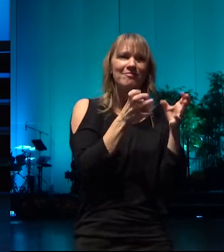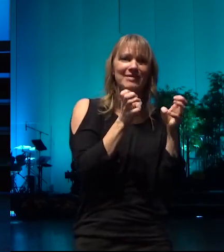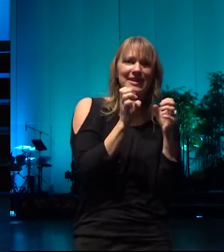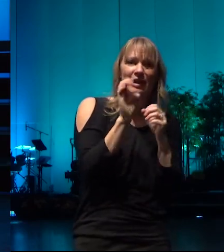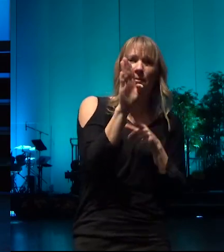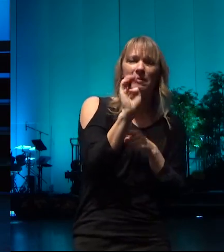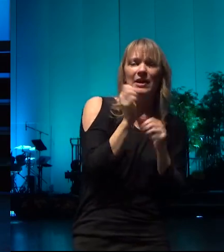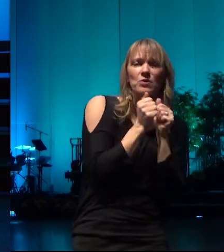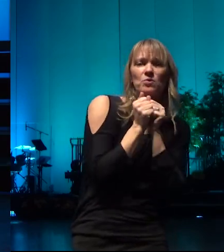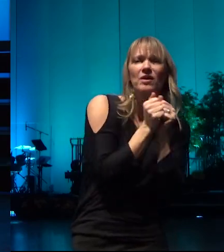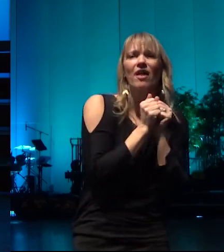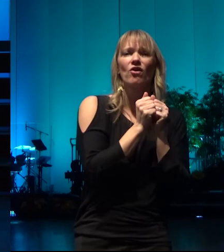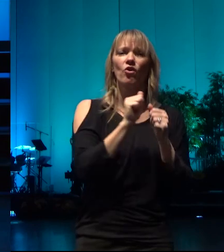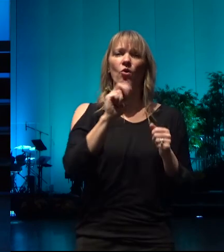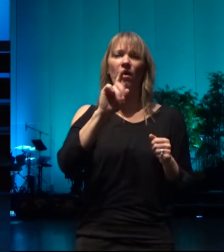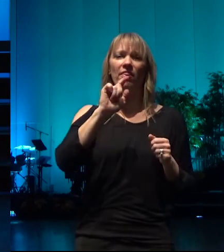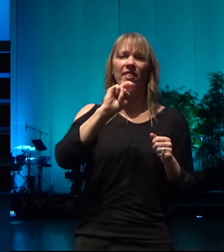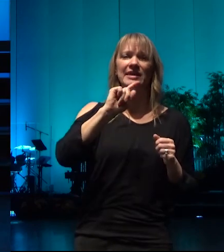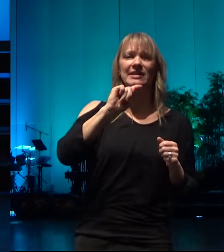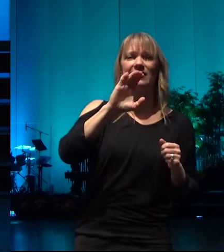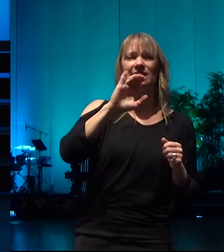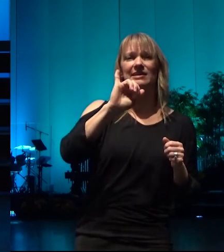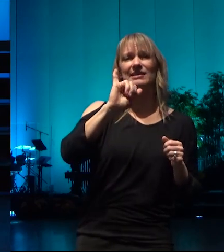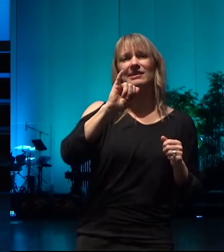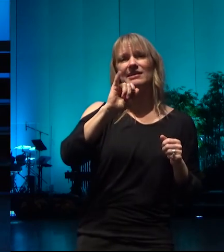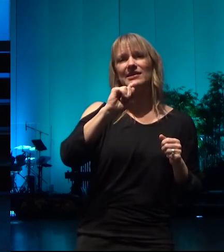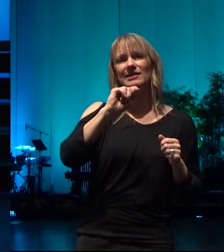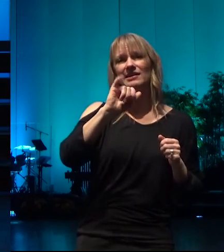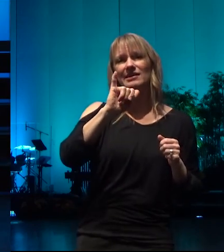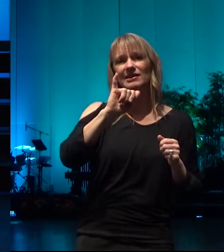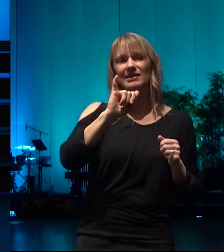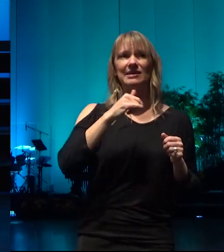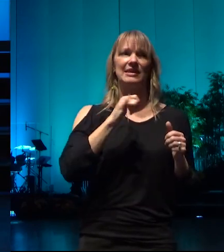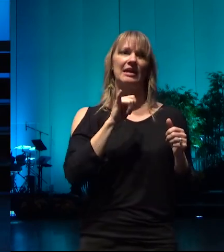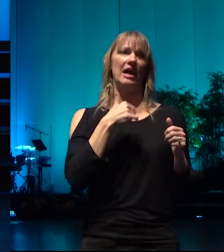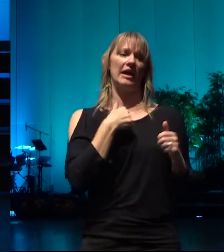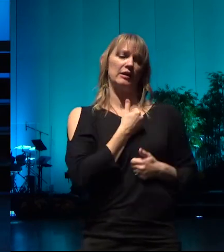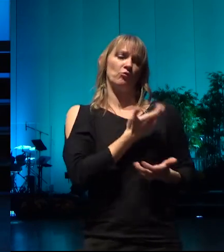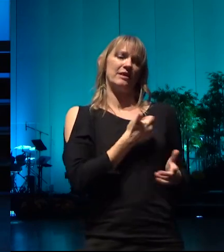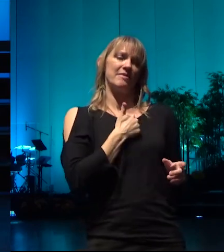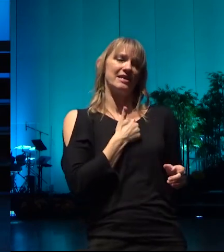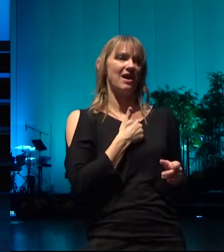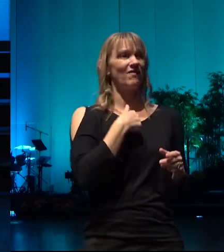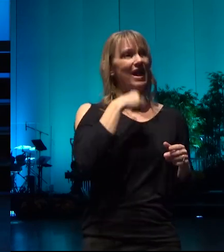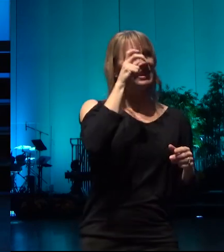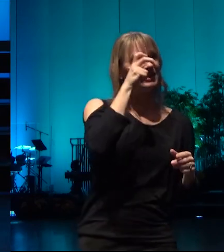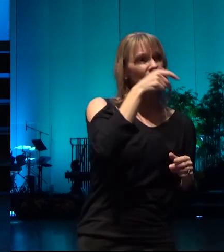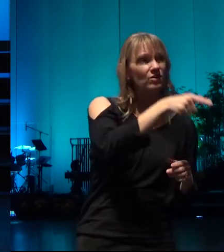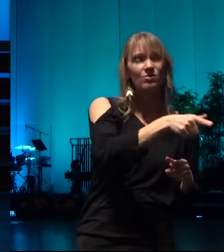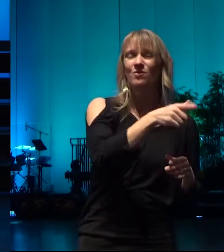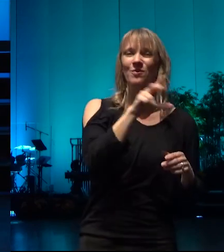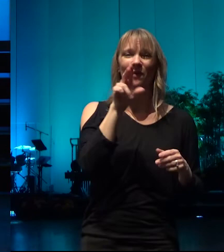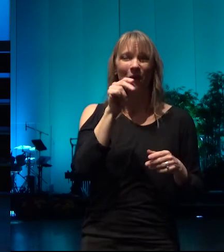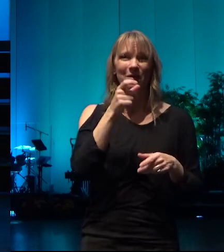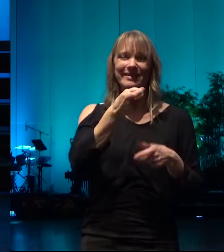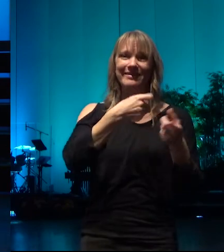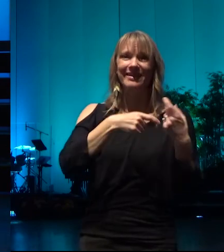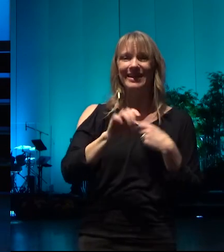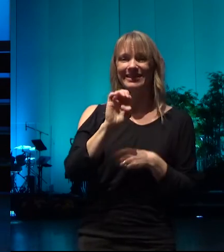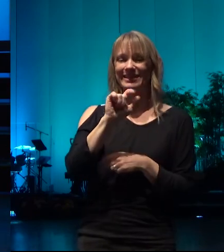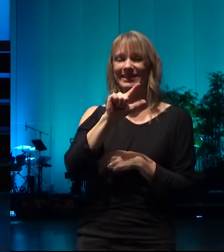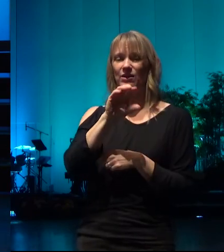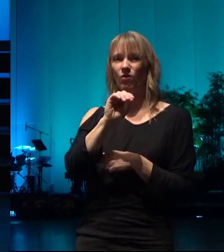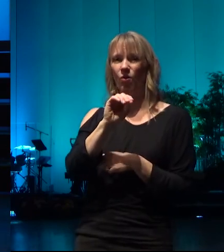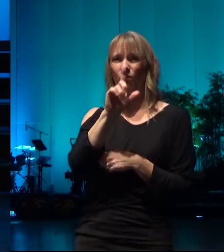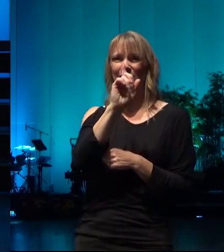together in a place of authenticity where I express myself and I listen to you. It's all the ego's need to